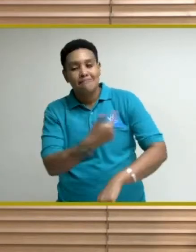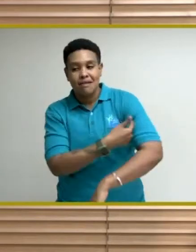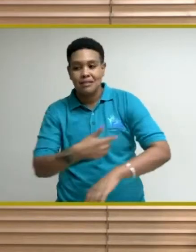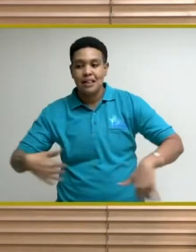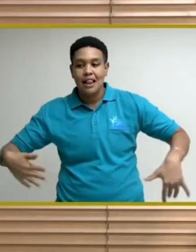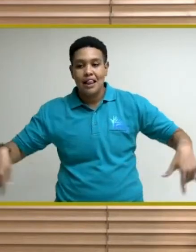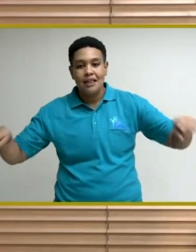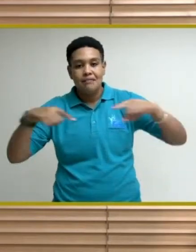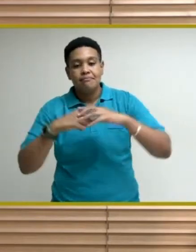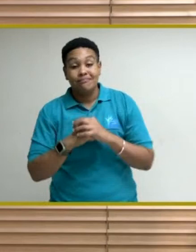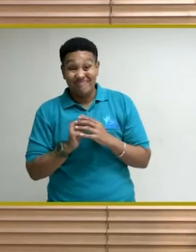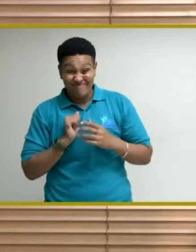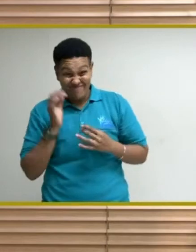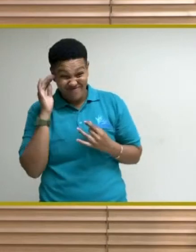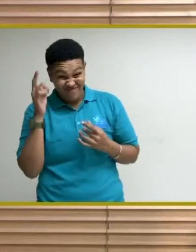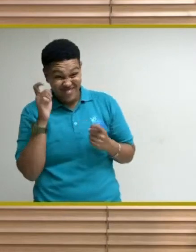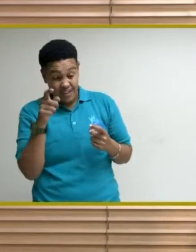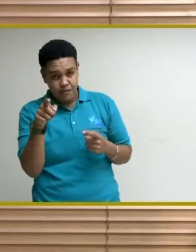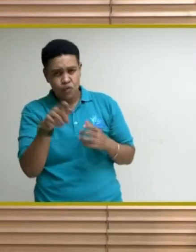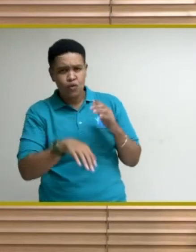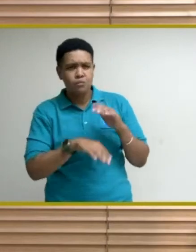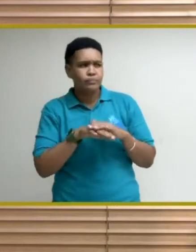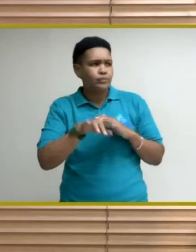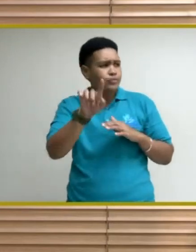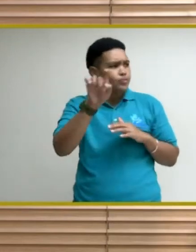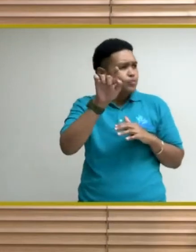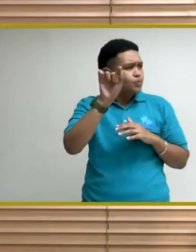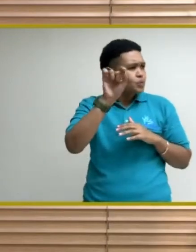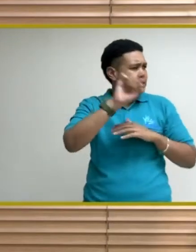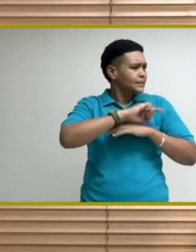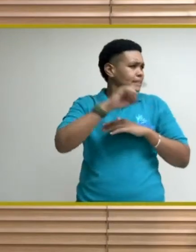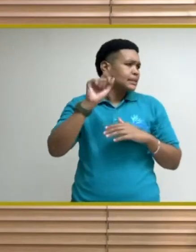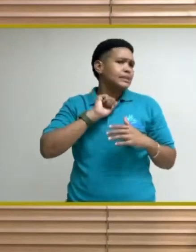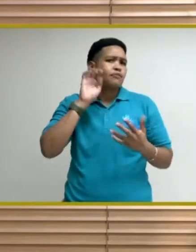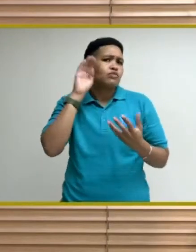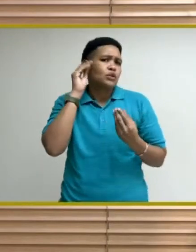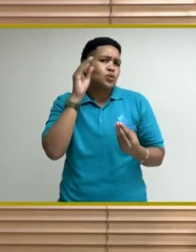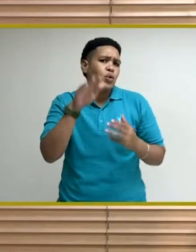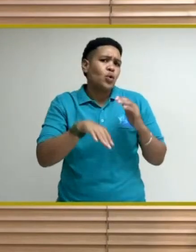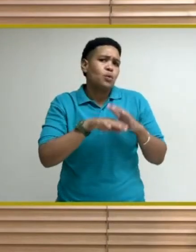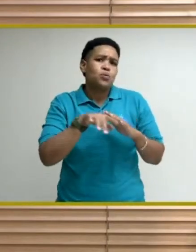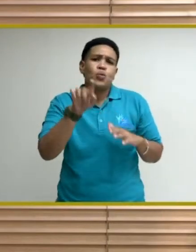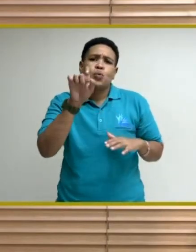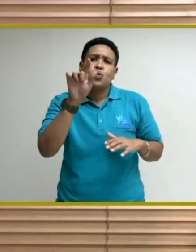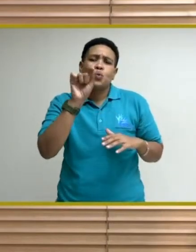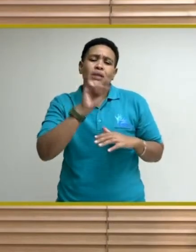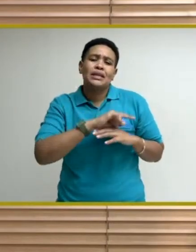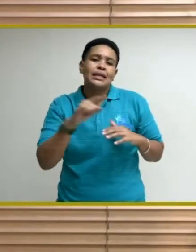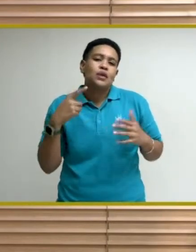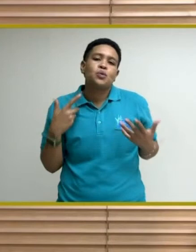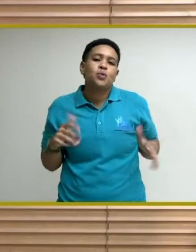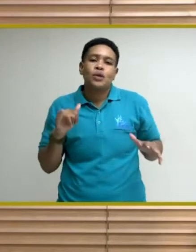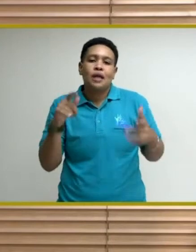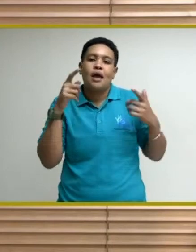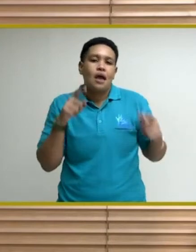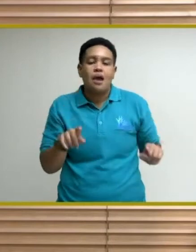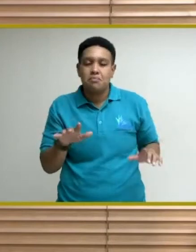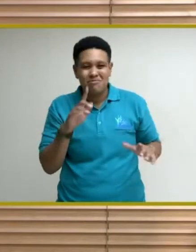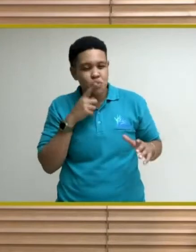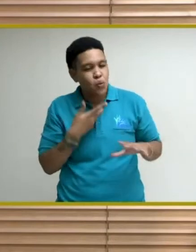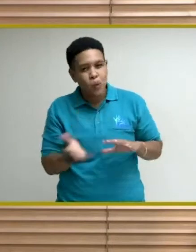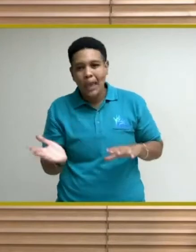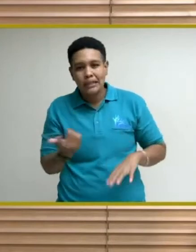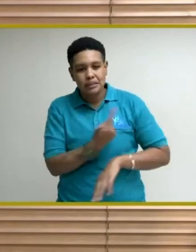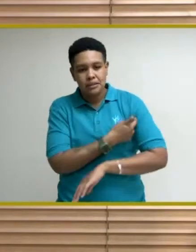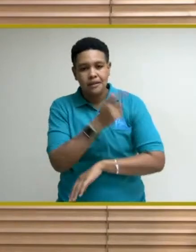all. And I think it gives you up to 120 days, I was told. We don't want that to happen. It would be a waste